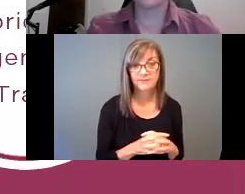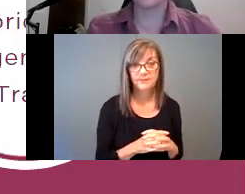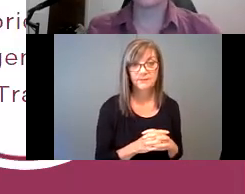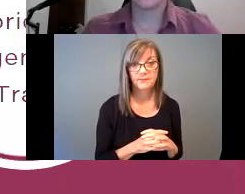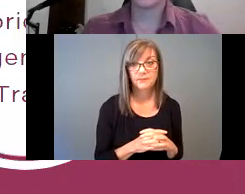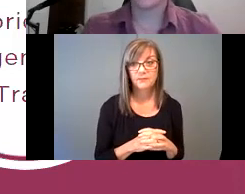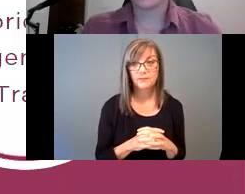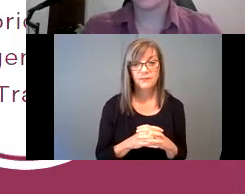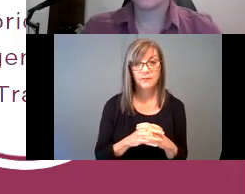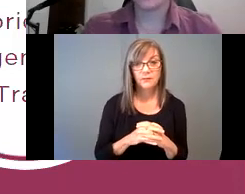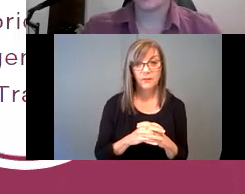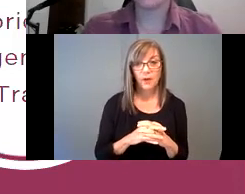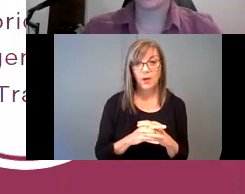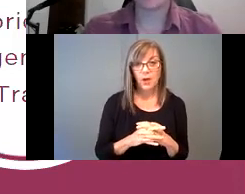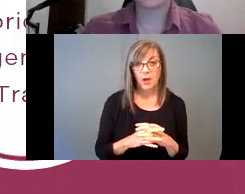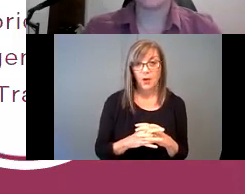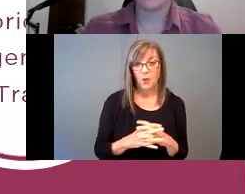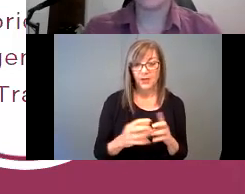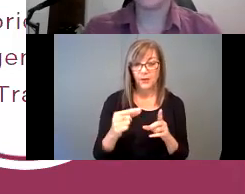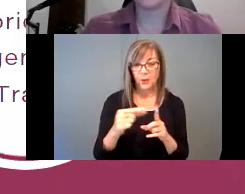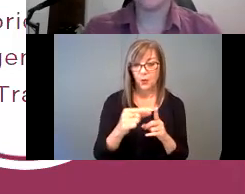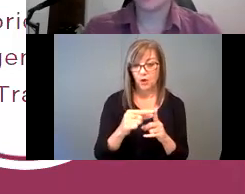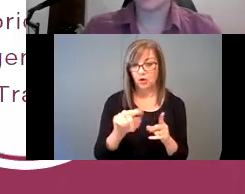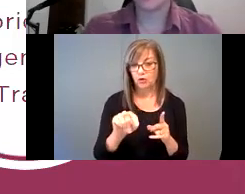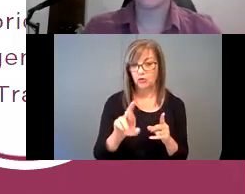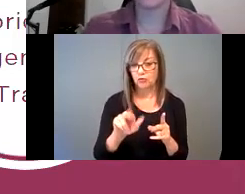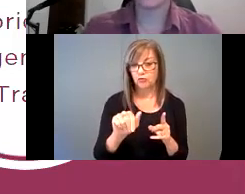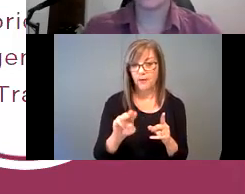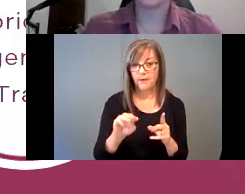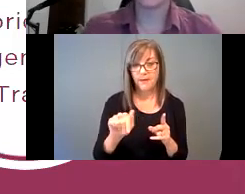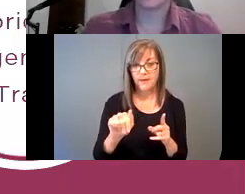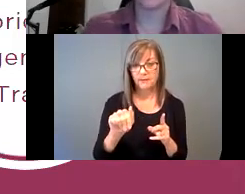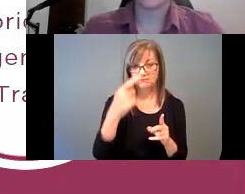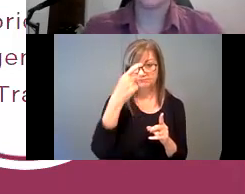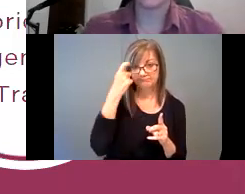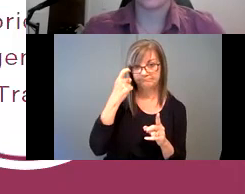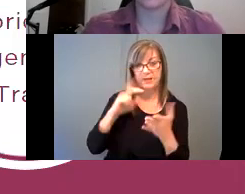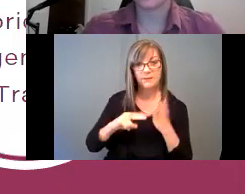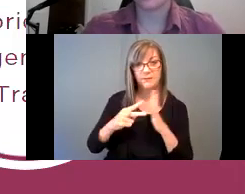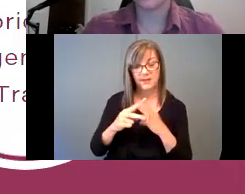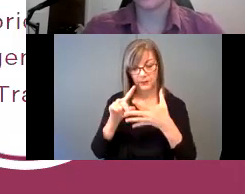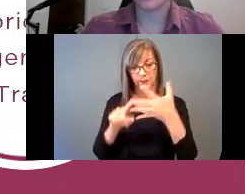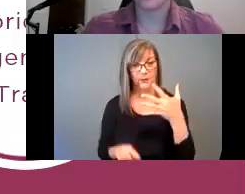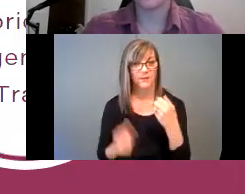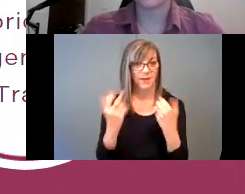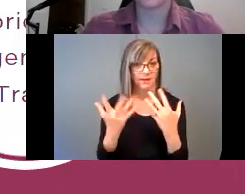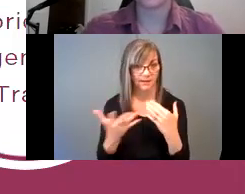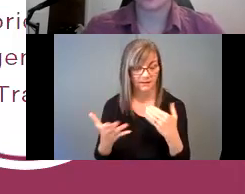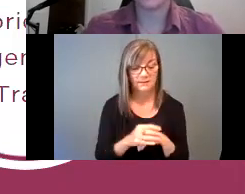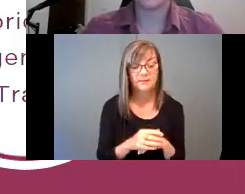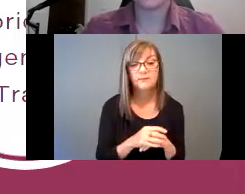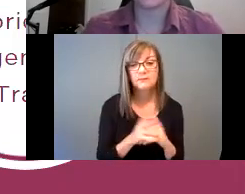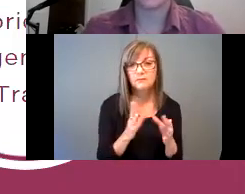So when we say trauma, trauma can mean many, many different things. And I think something that's important to note is